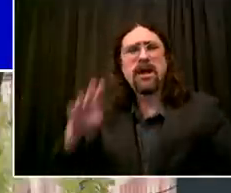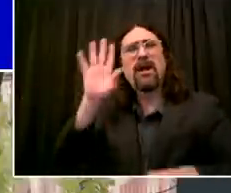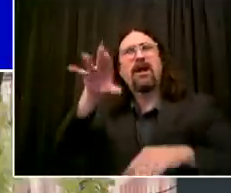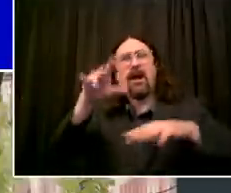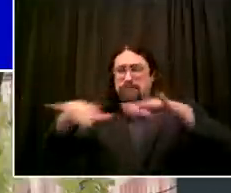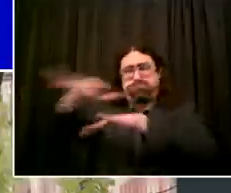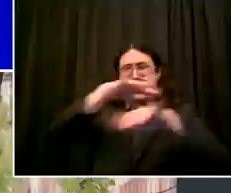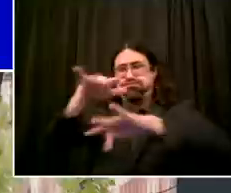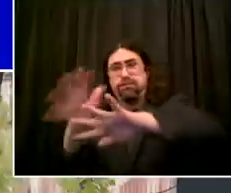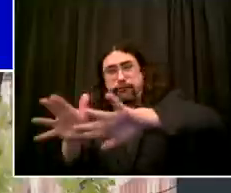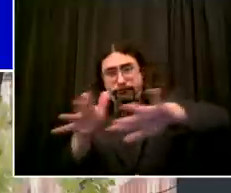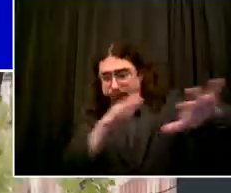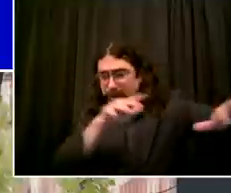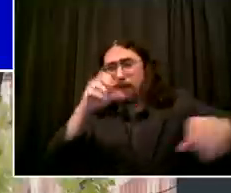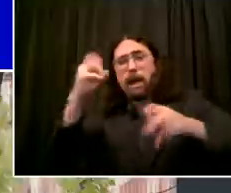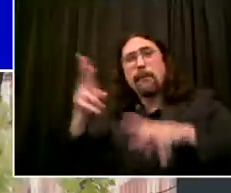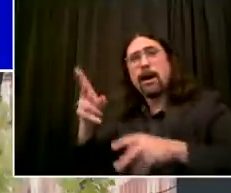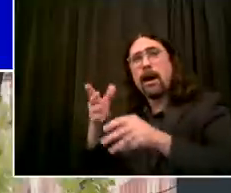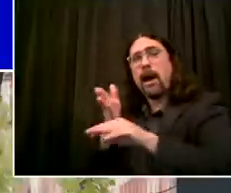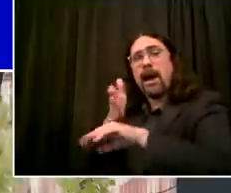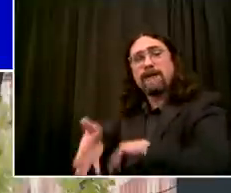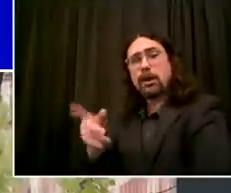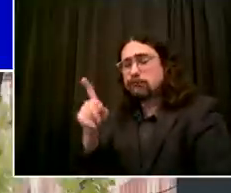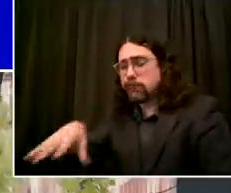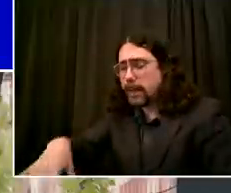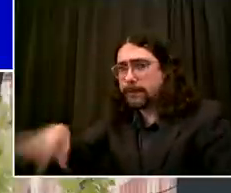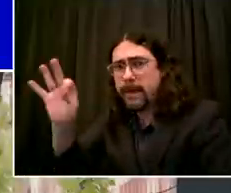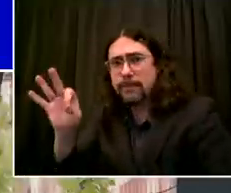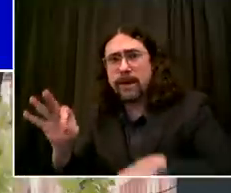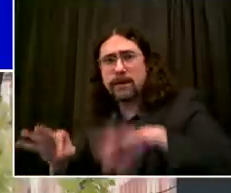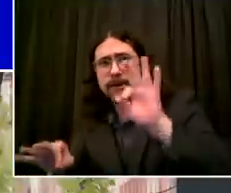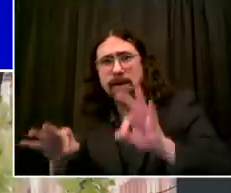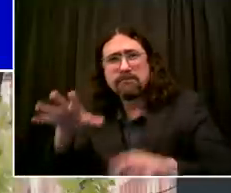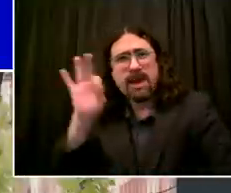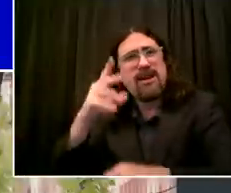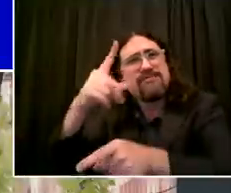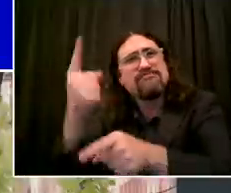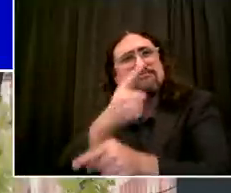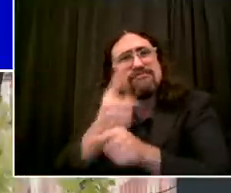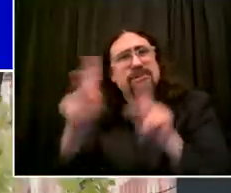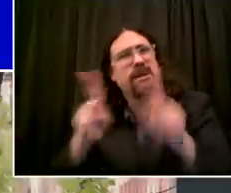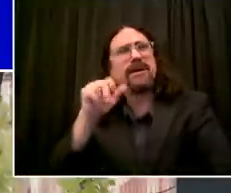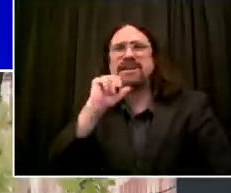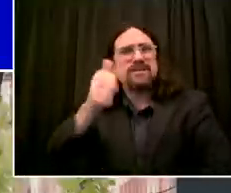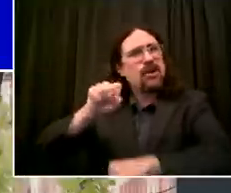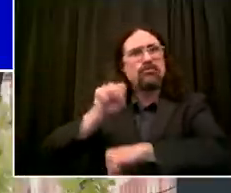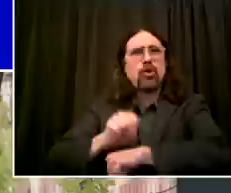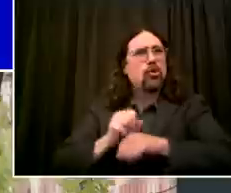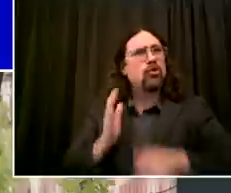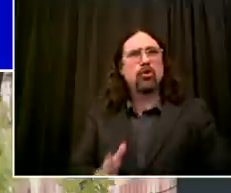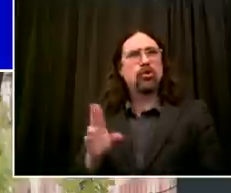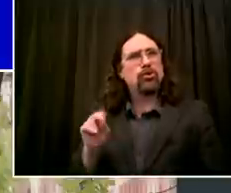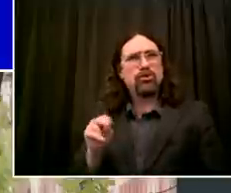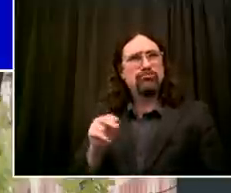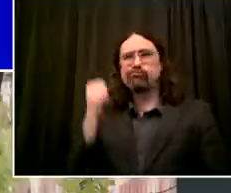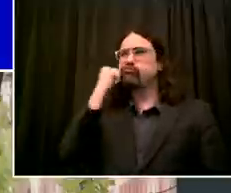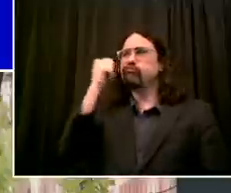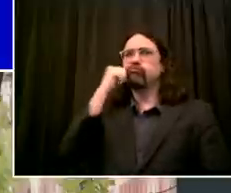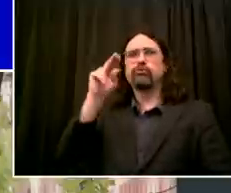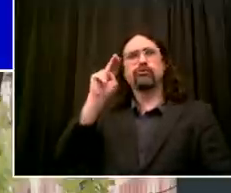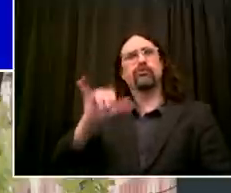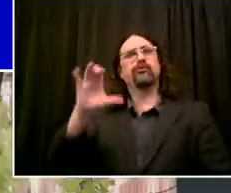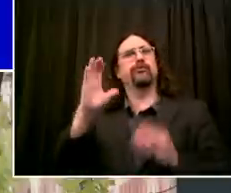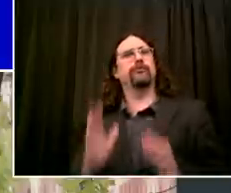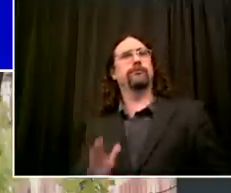a very negative few, who don't represent the Bronx, don't represent that neighborhood, don't represent this city. And he said they're cleaning up. He